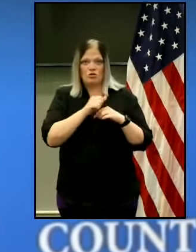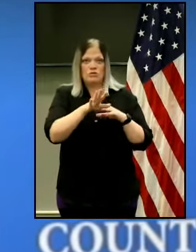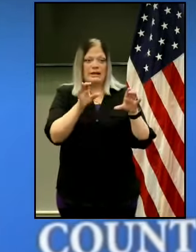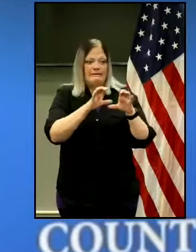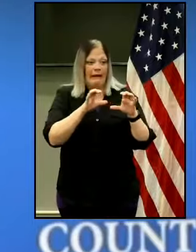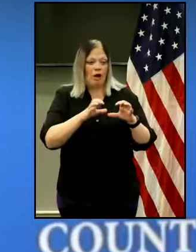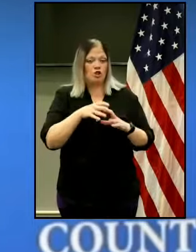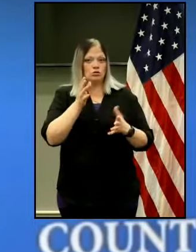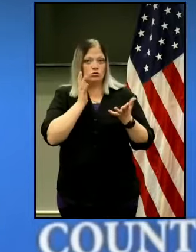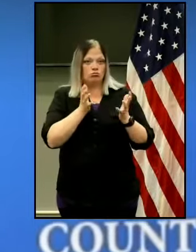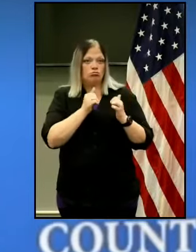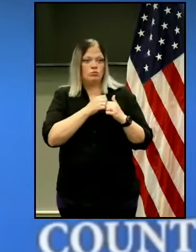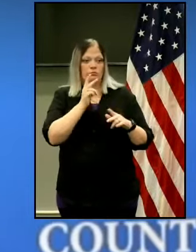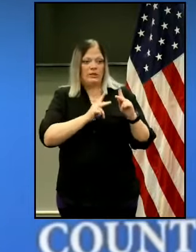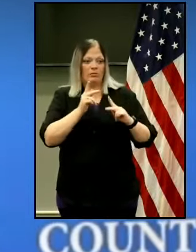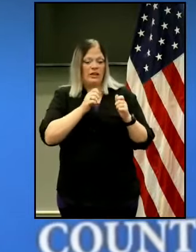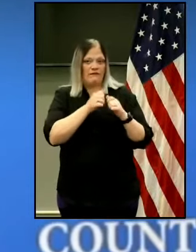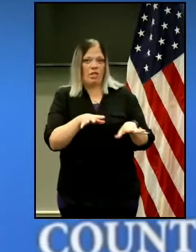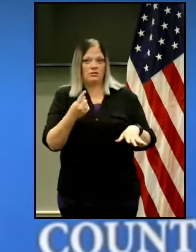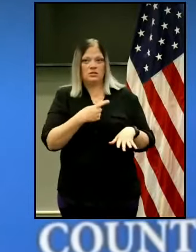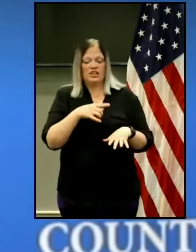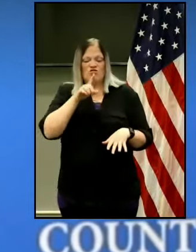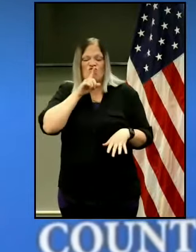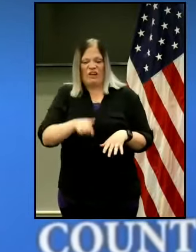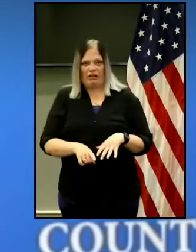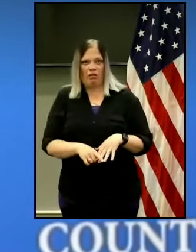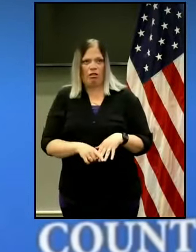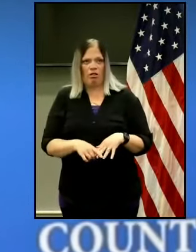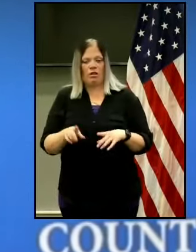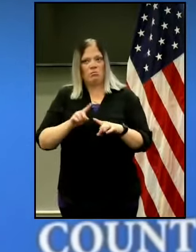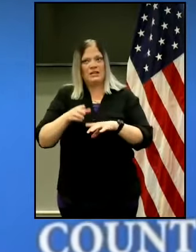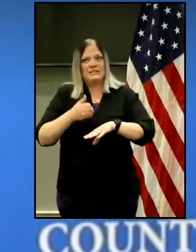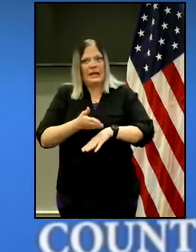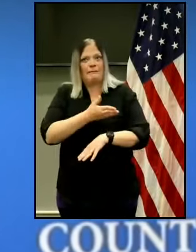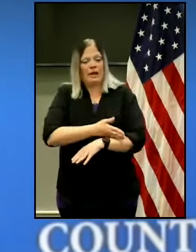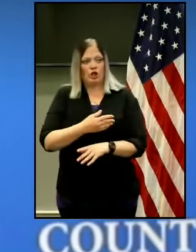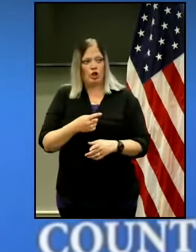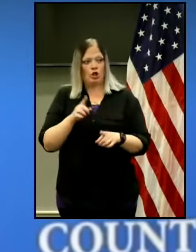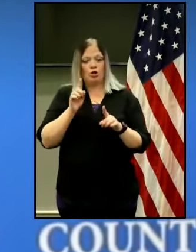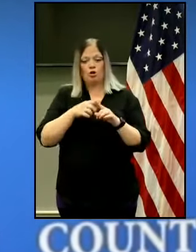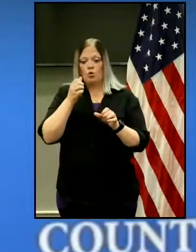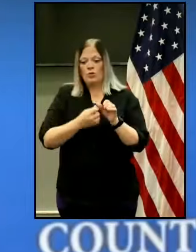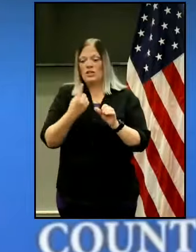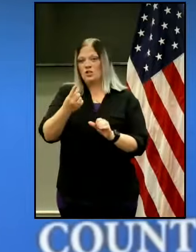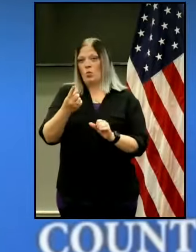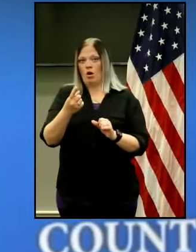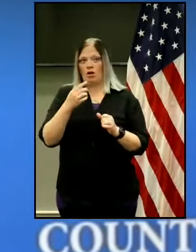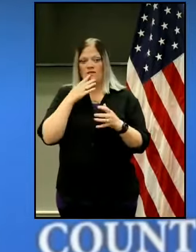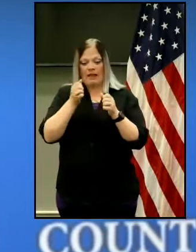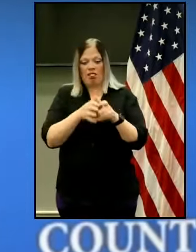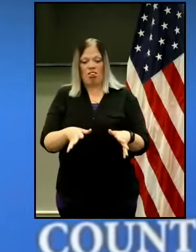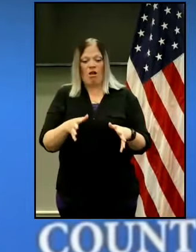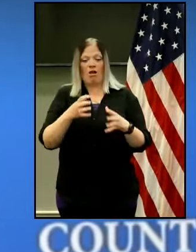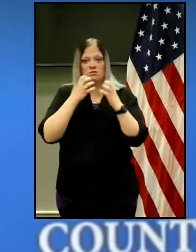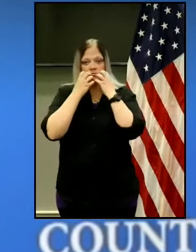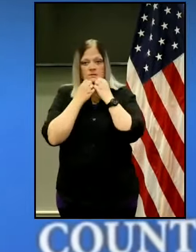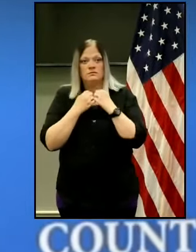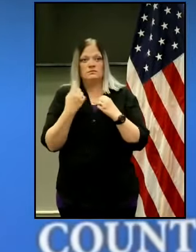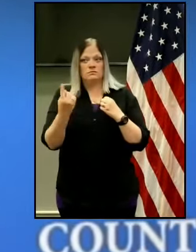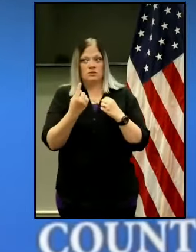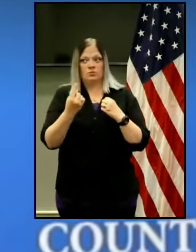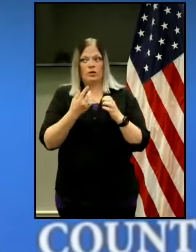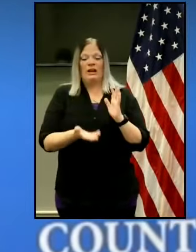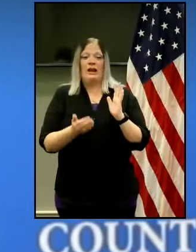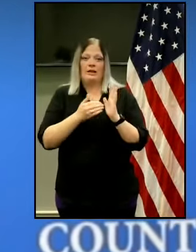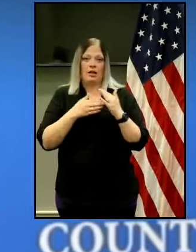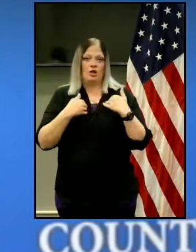lost a loved one. This is real. It's getting better, but to each and every one of those who lost a loved one as a result of COVID-19, once